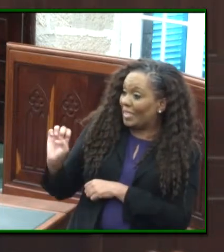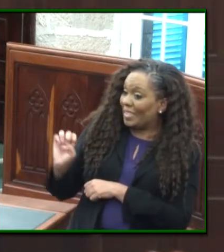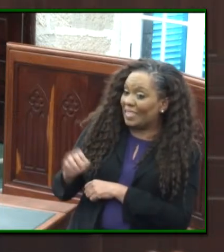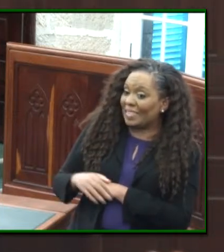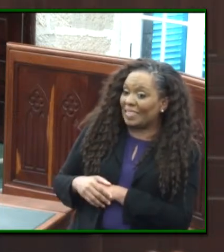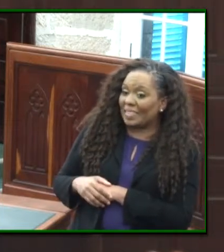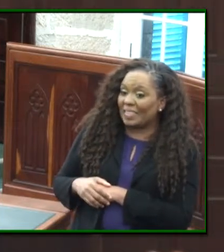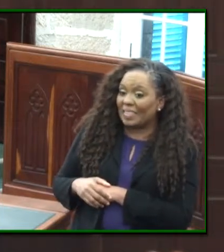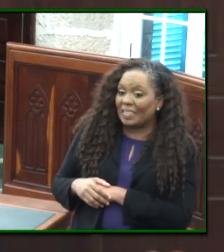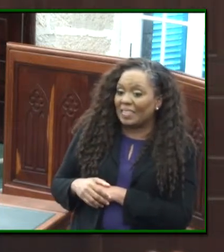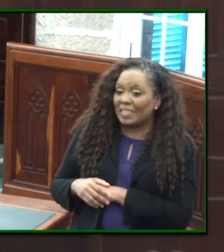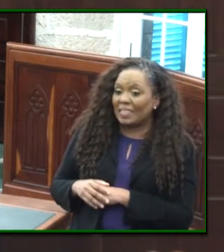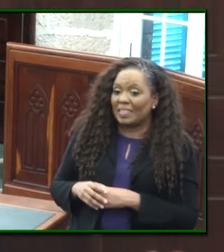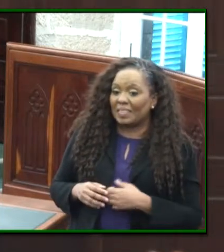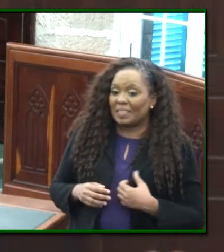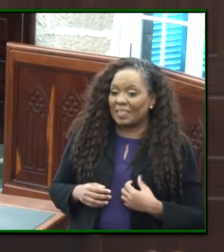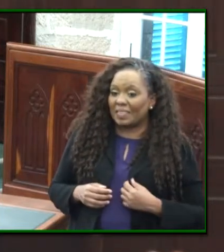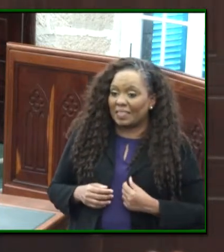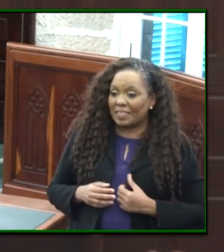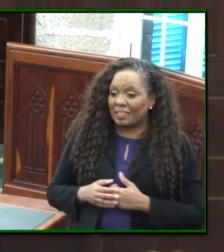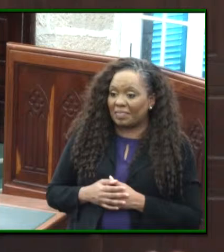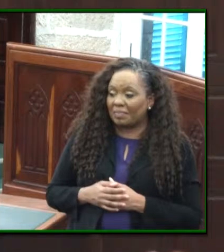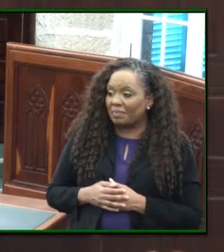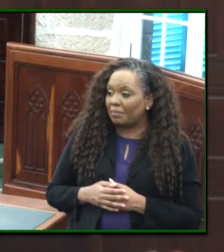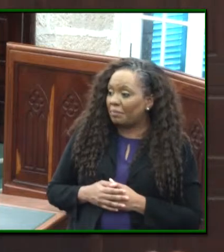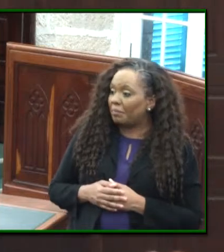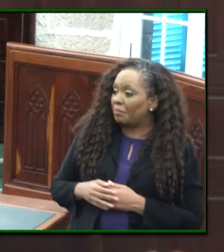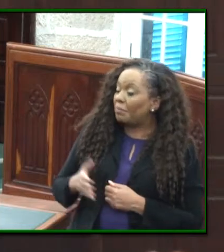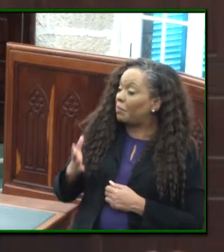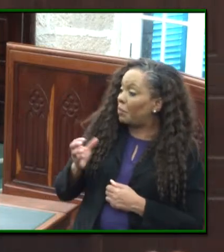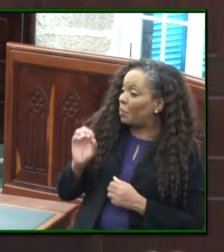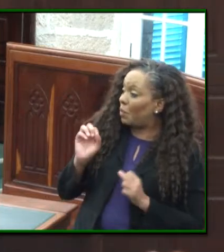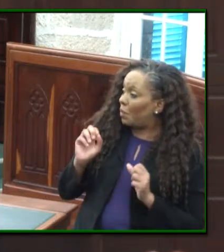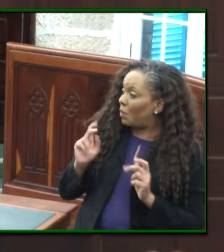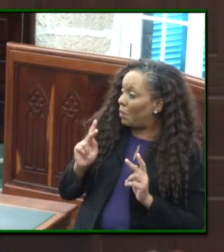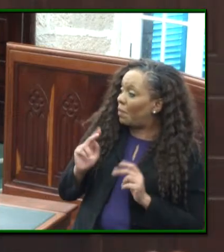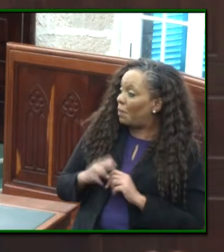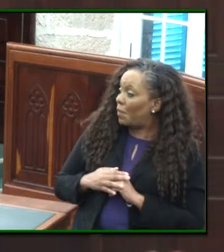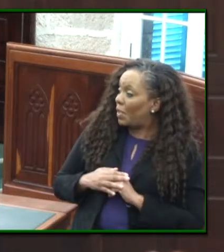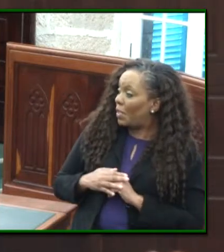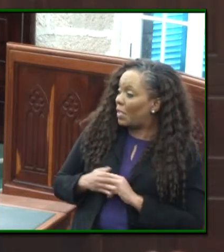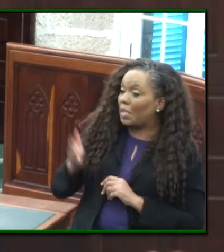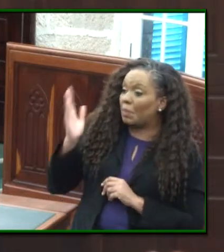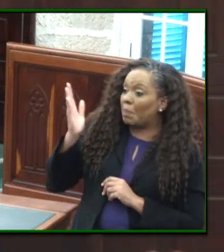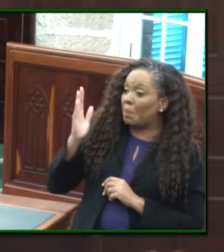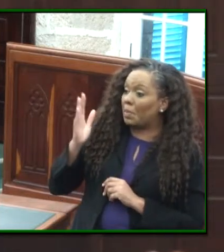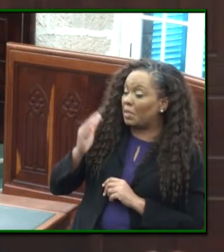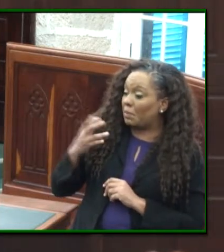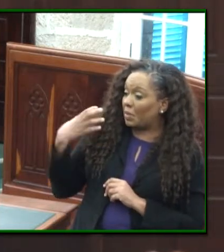Madam Chair, sorry, Mr. Chair, forgive me.